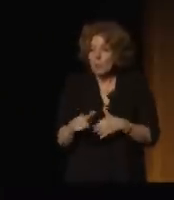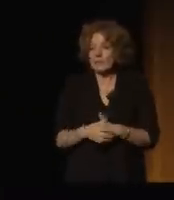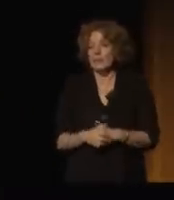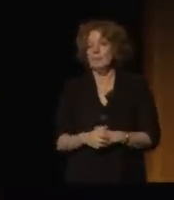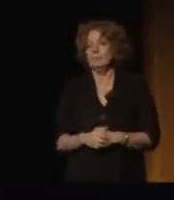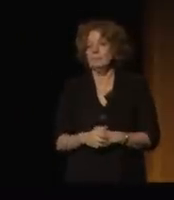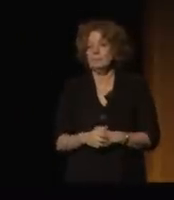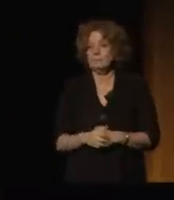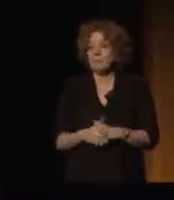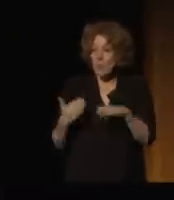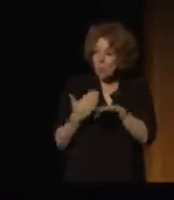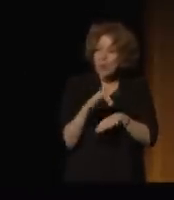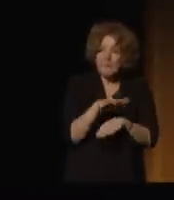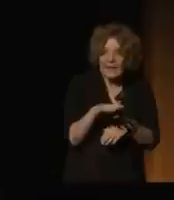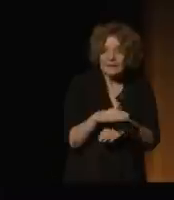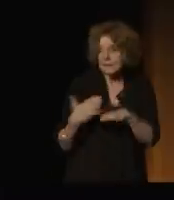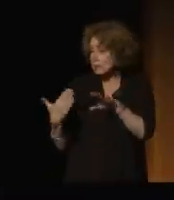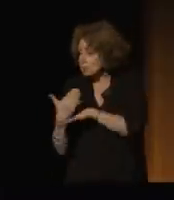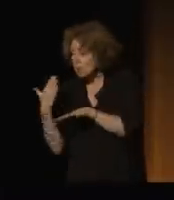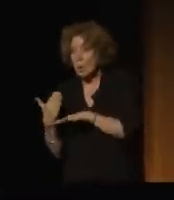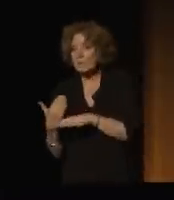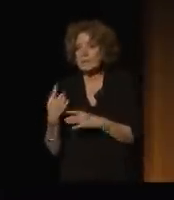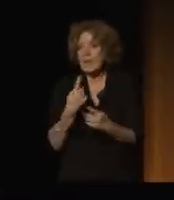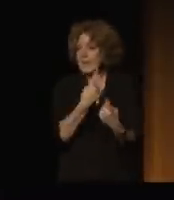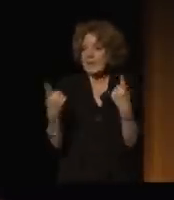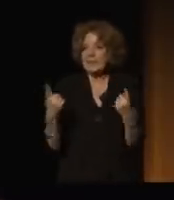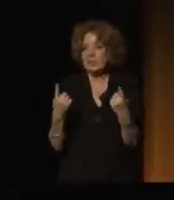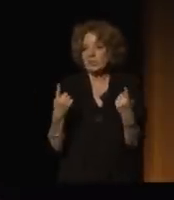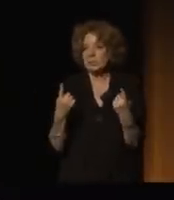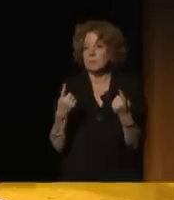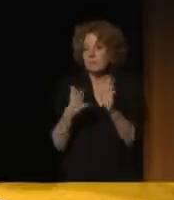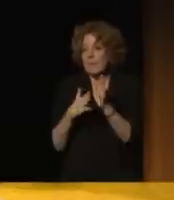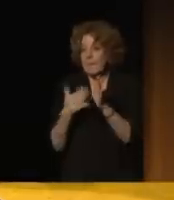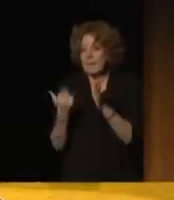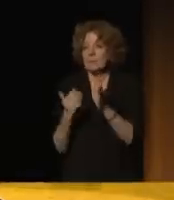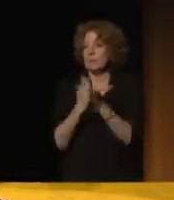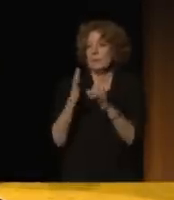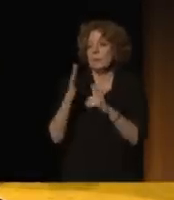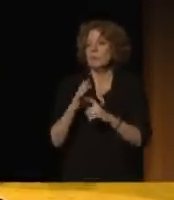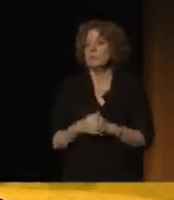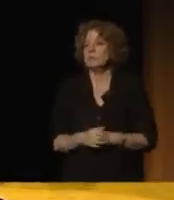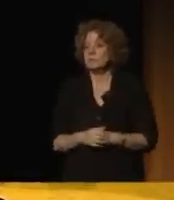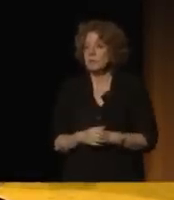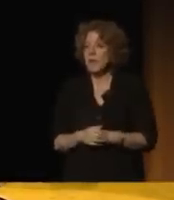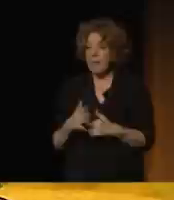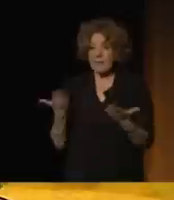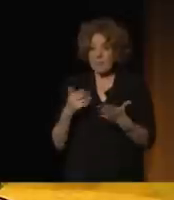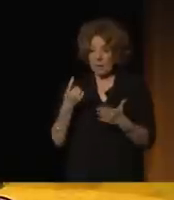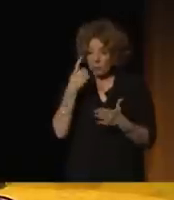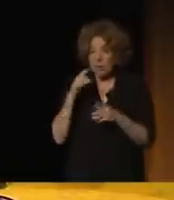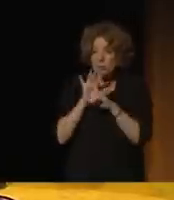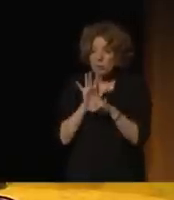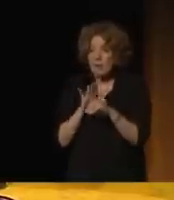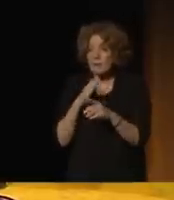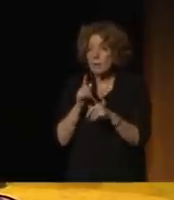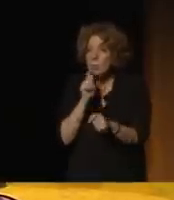and workplaces and jobs at every single level. It's essential. Mm-hmm. And is this where you're trying to drive the reporting as well? I